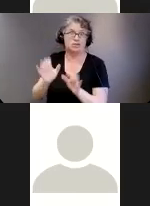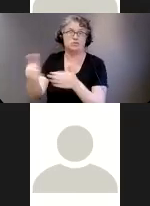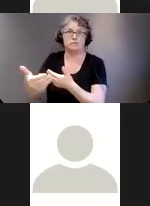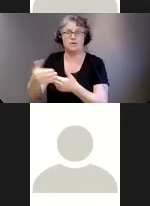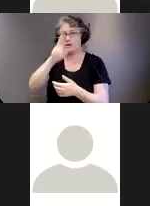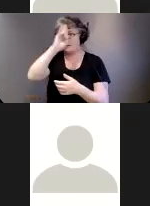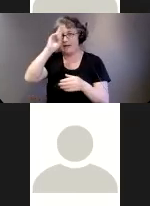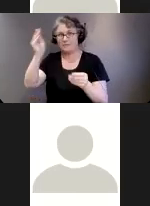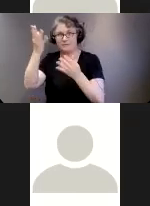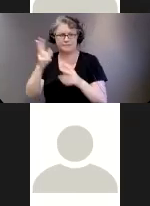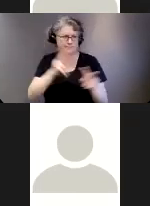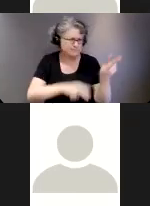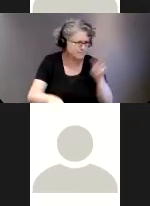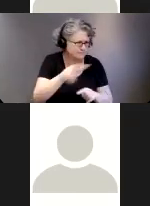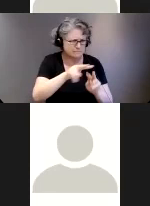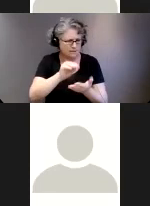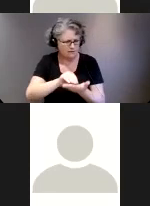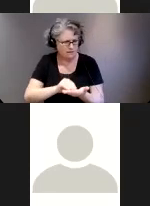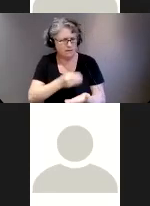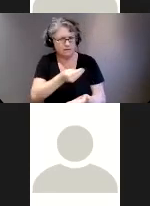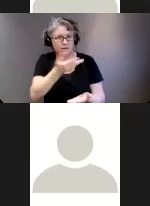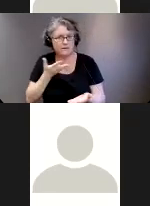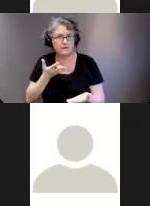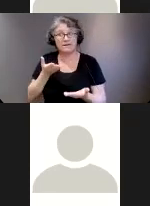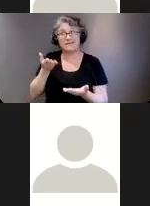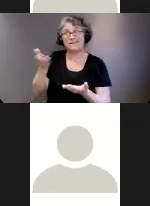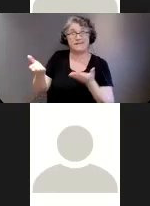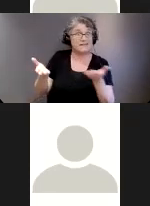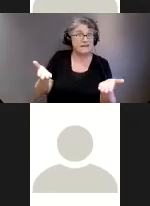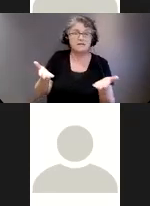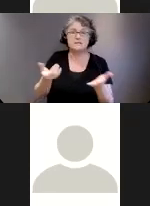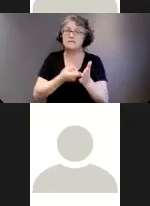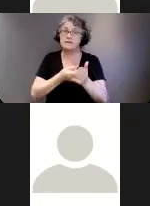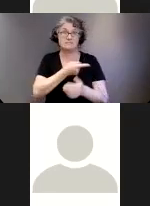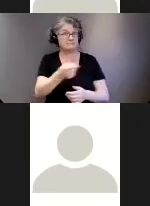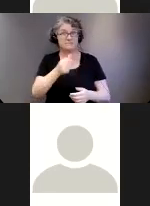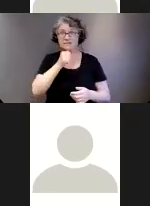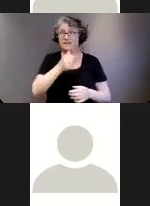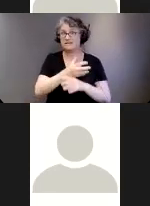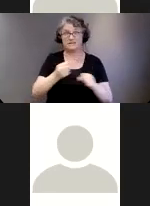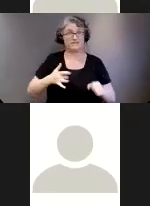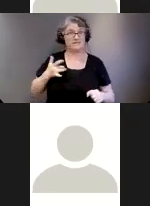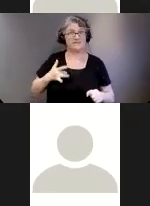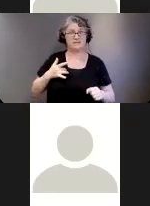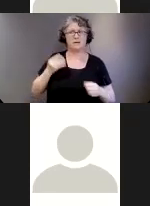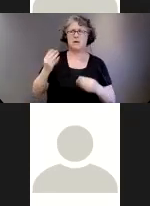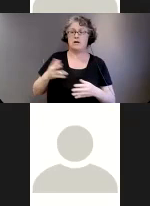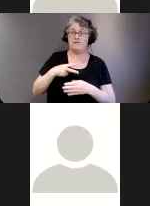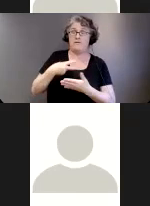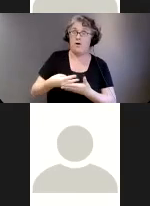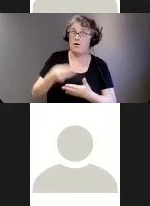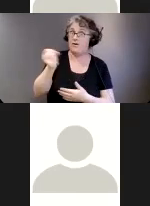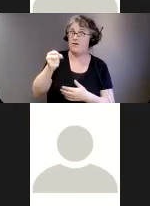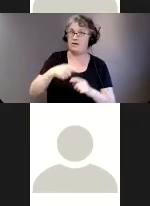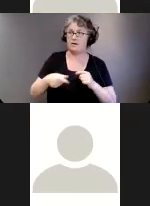those cases, a person might not feel safe or be safe to actually say that the fall was caused by someone